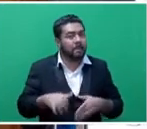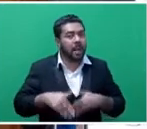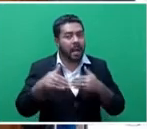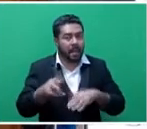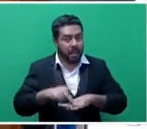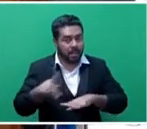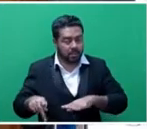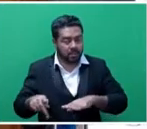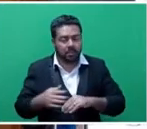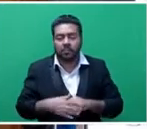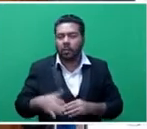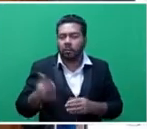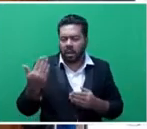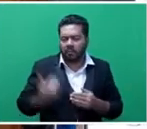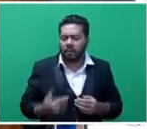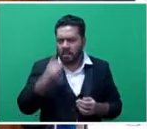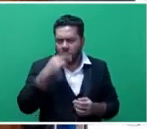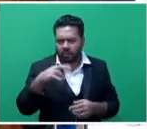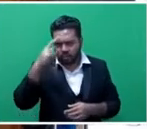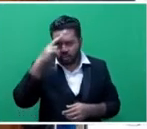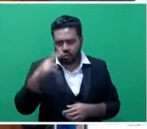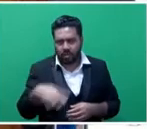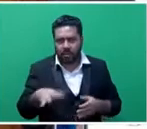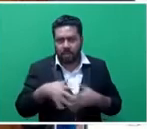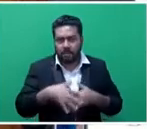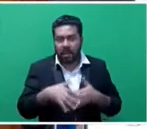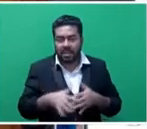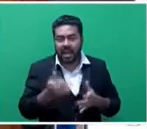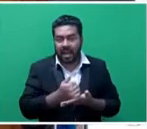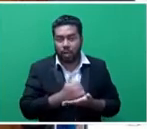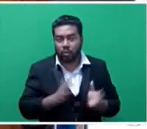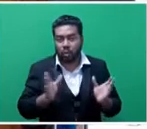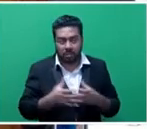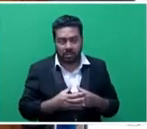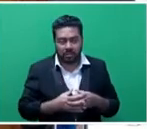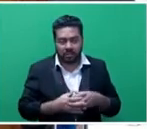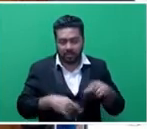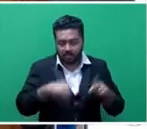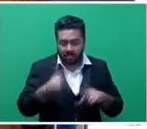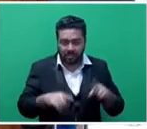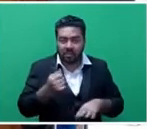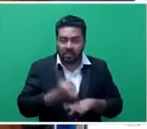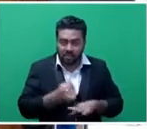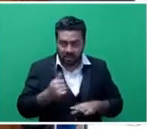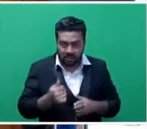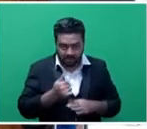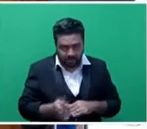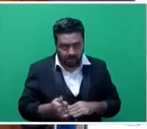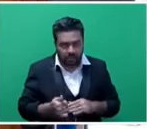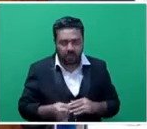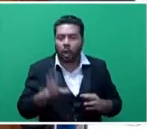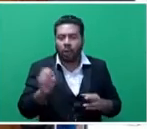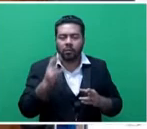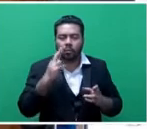behalf of the people of this nation. The Public Accounts Committee is mandated to examine accounts of government of the